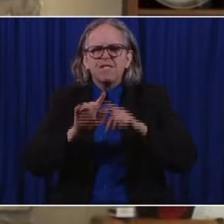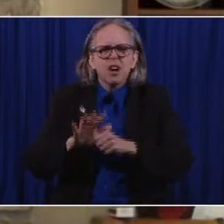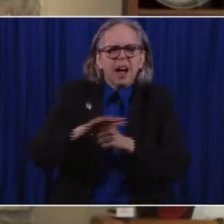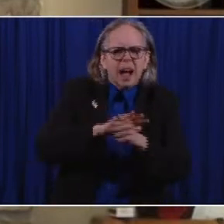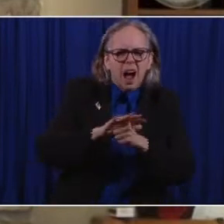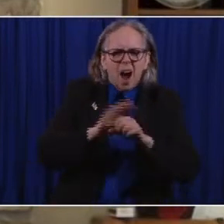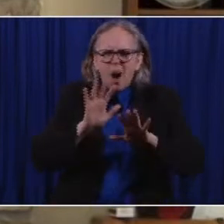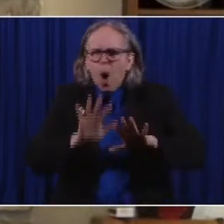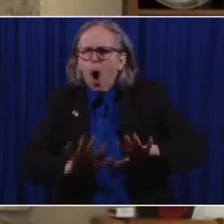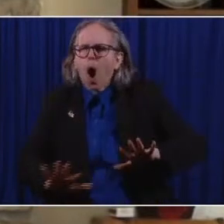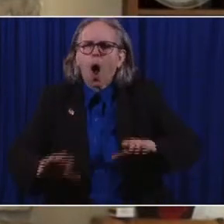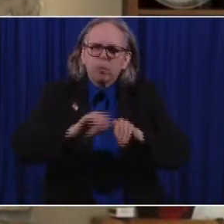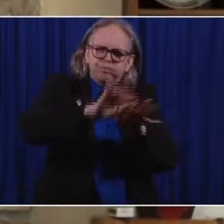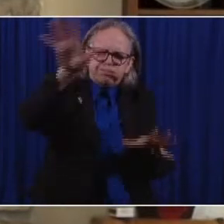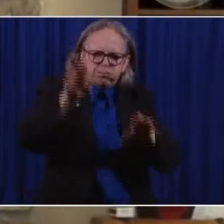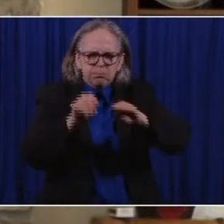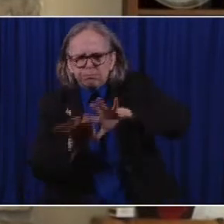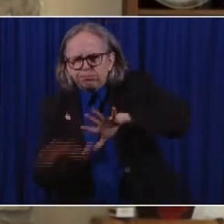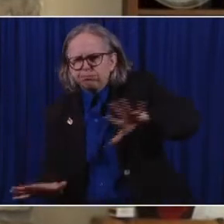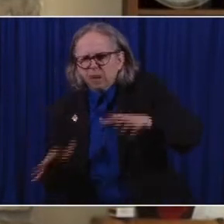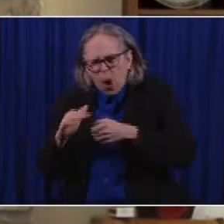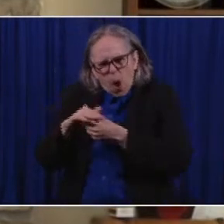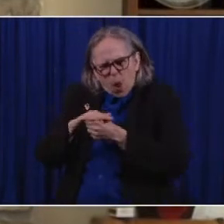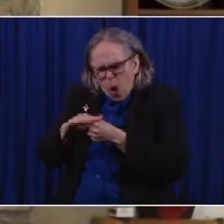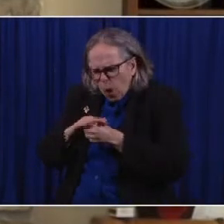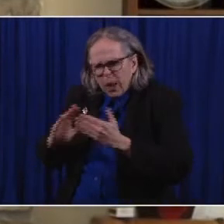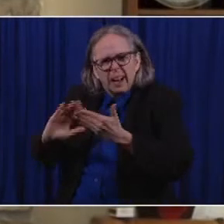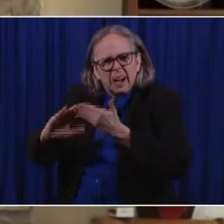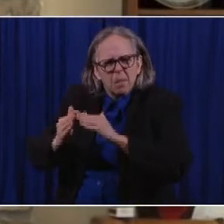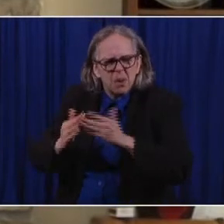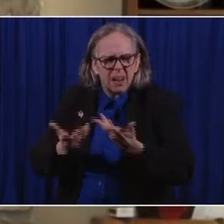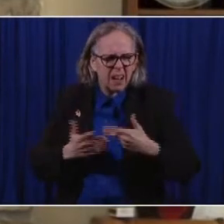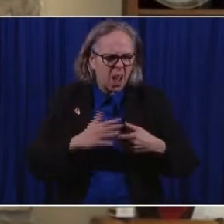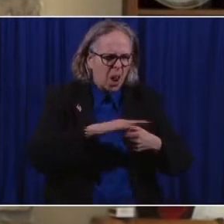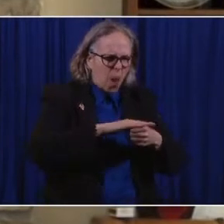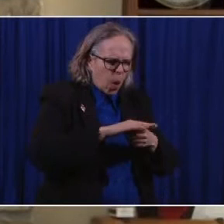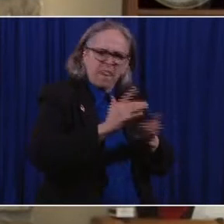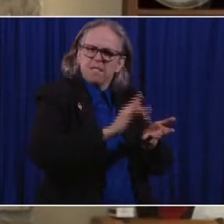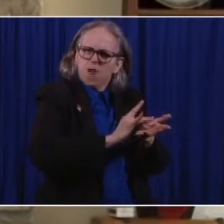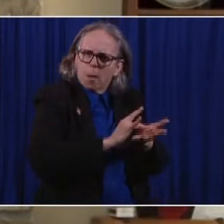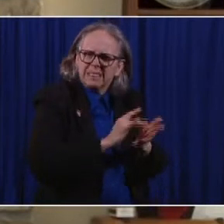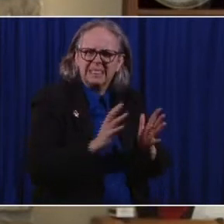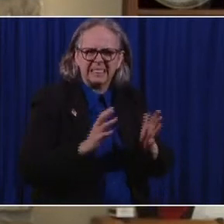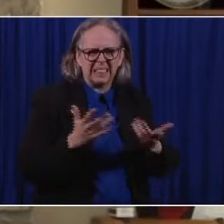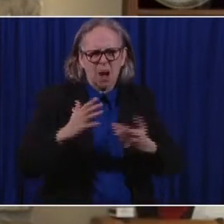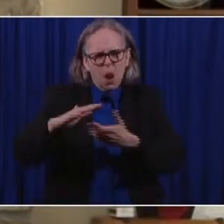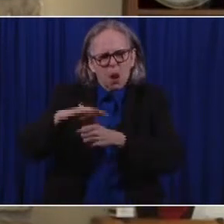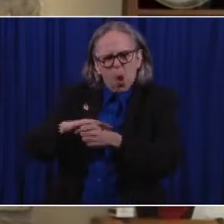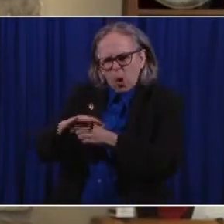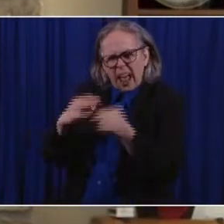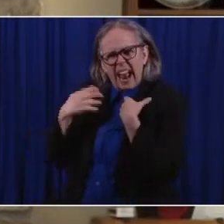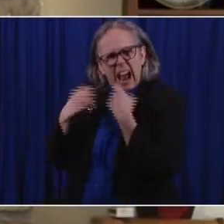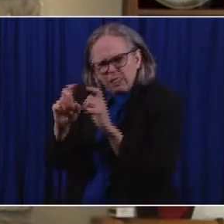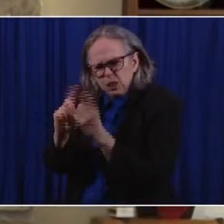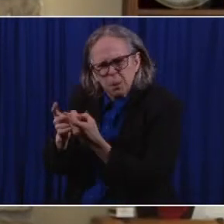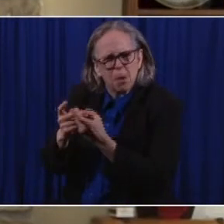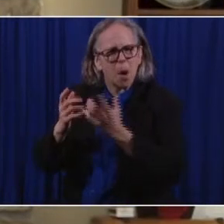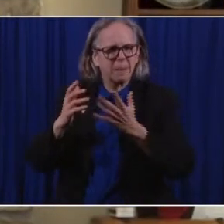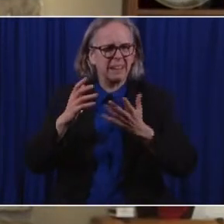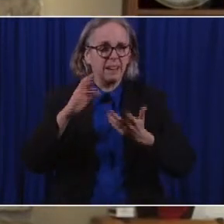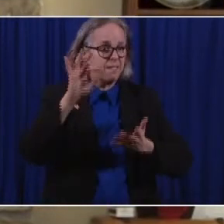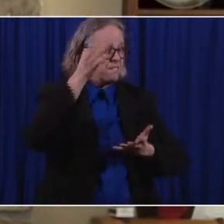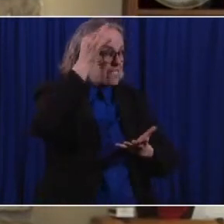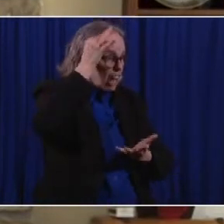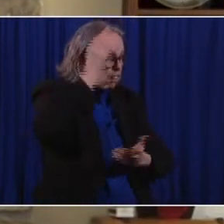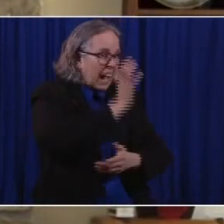pharmacies, putting it in local health departments, putting it in federal clinics